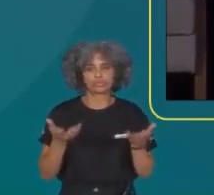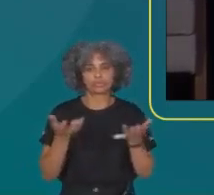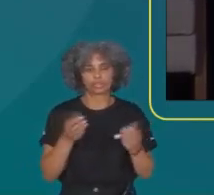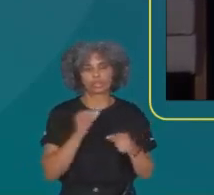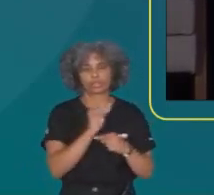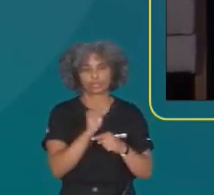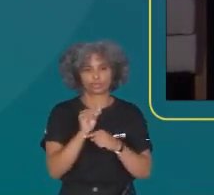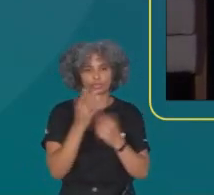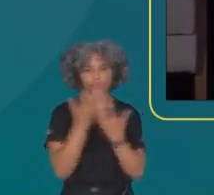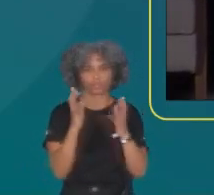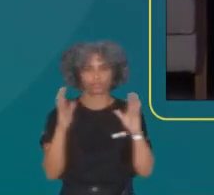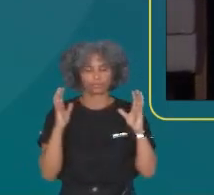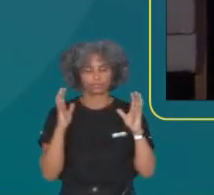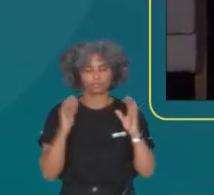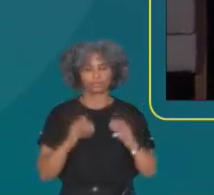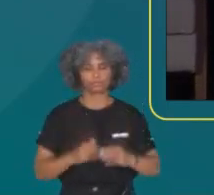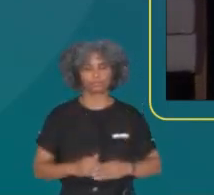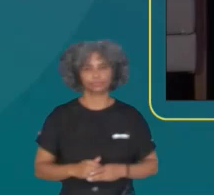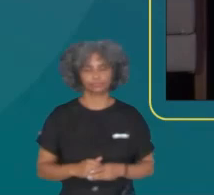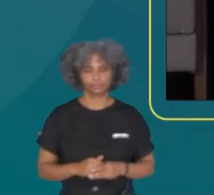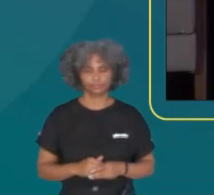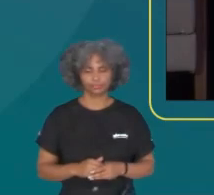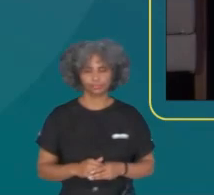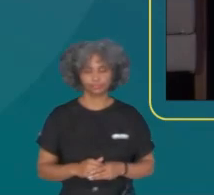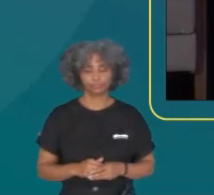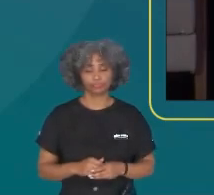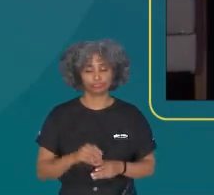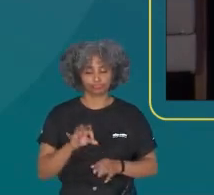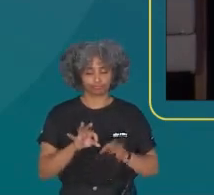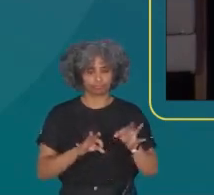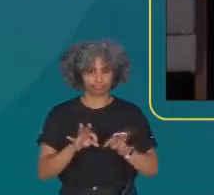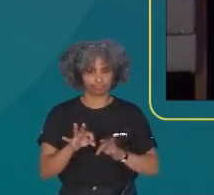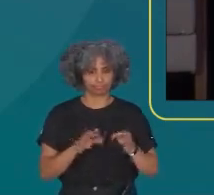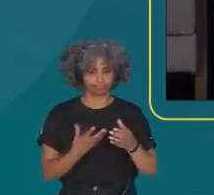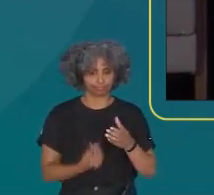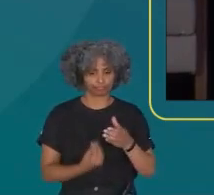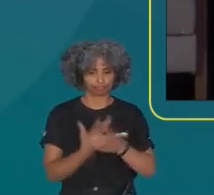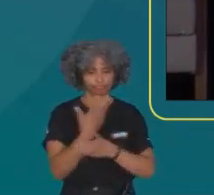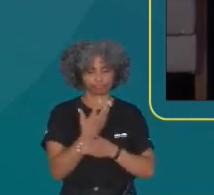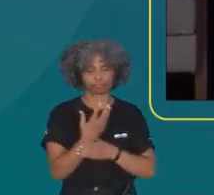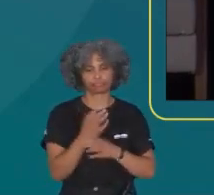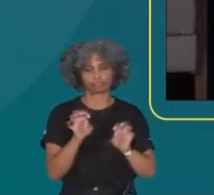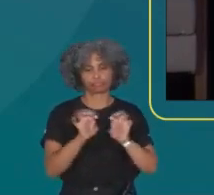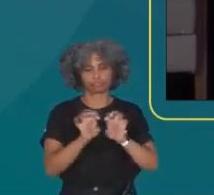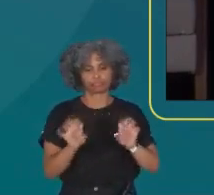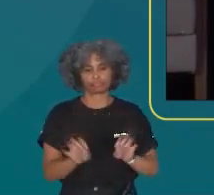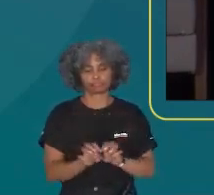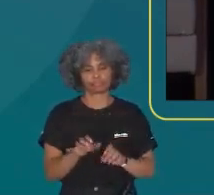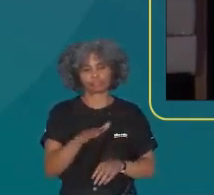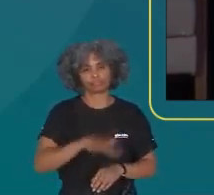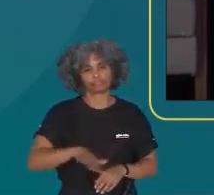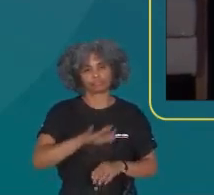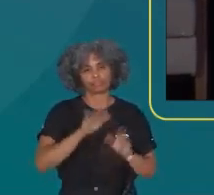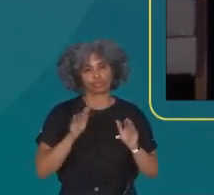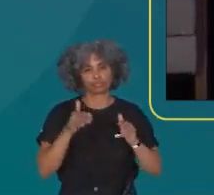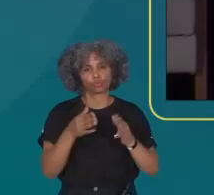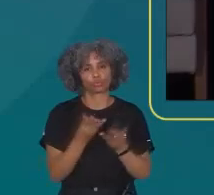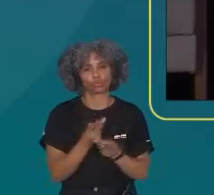our infrastructure, and we've been focusing on water quality. Bring closer, okay. We can hear you.